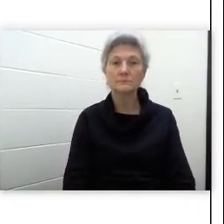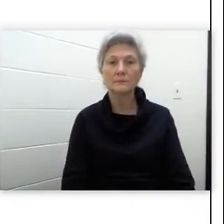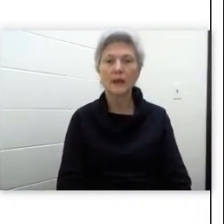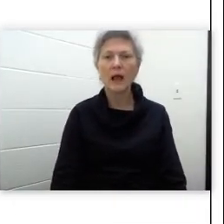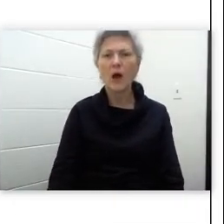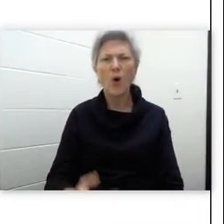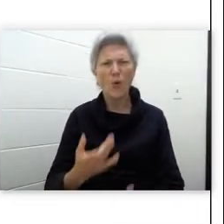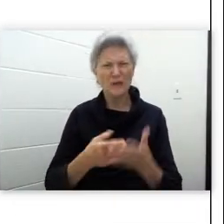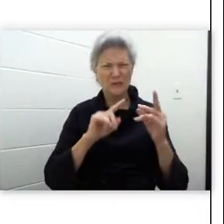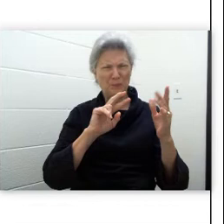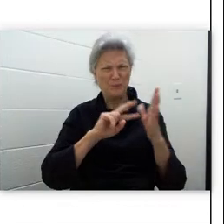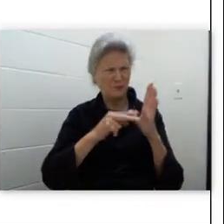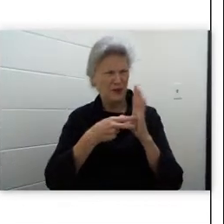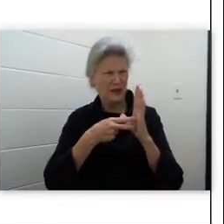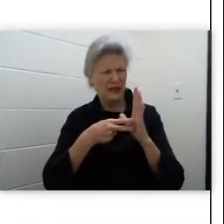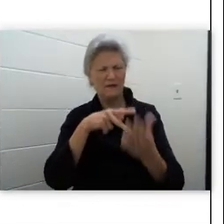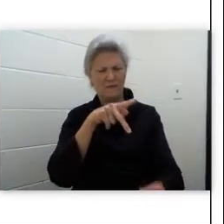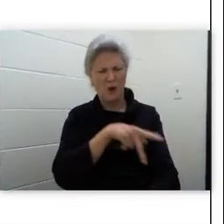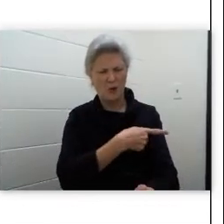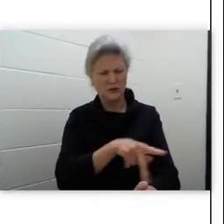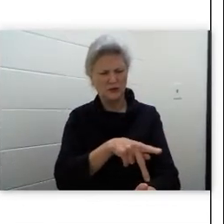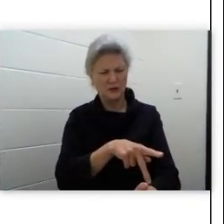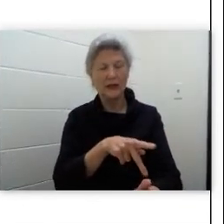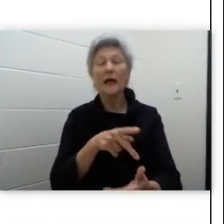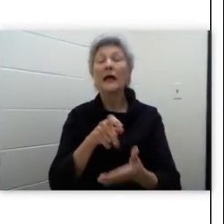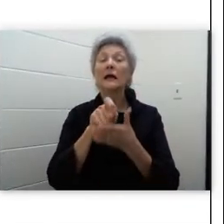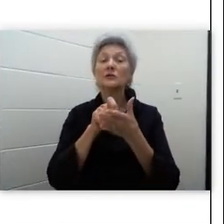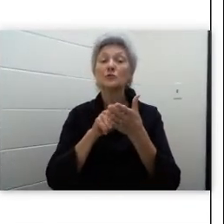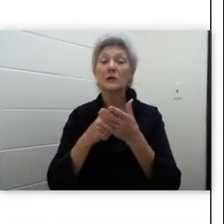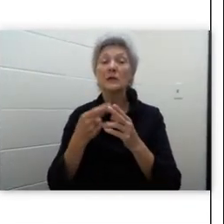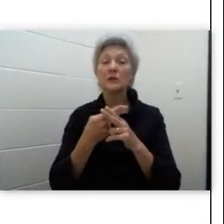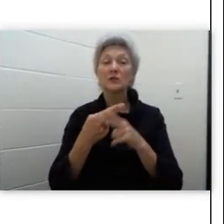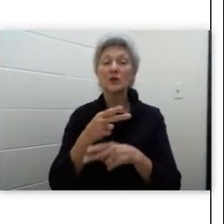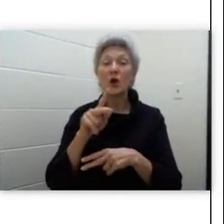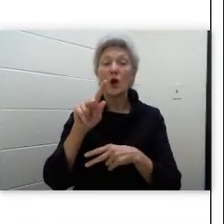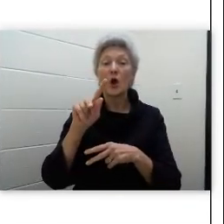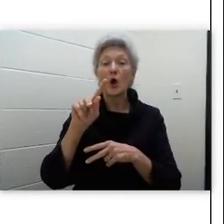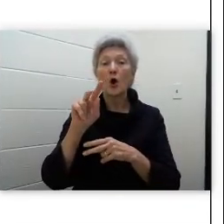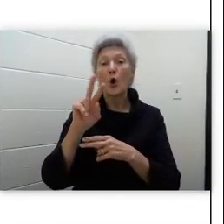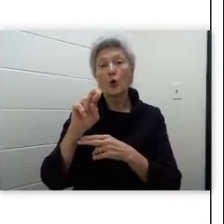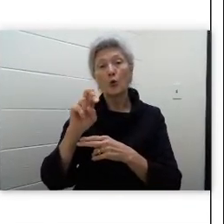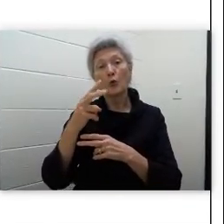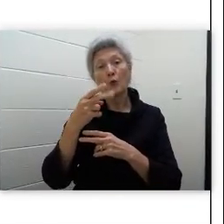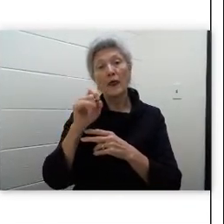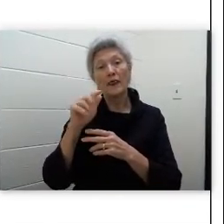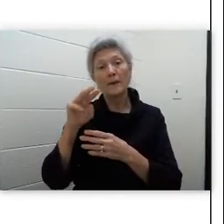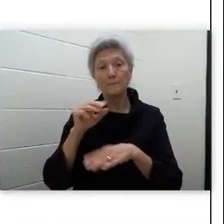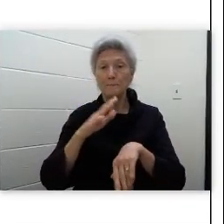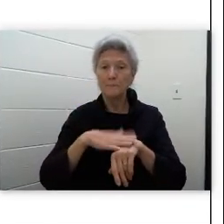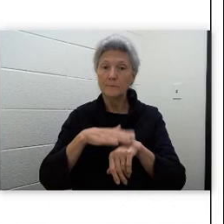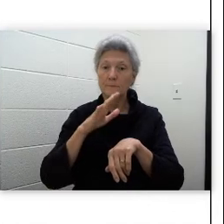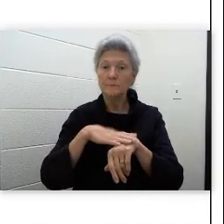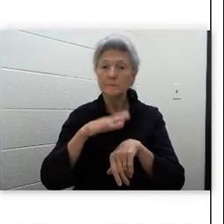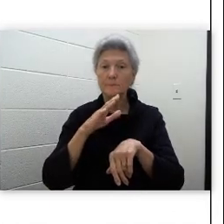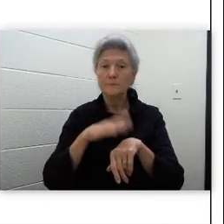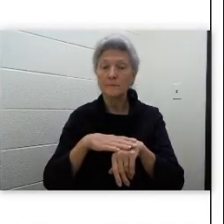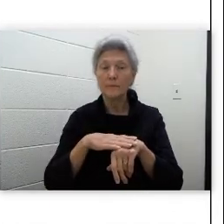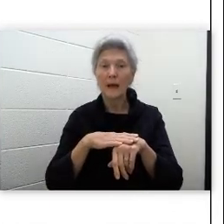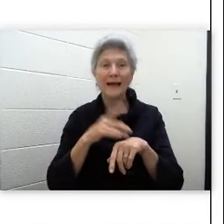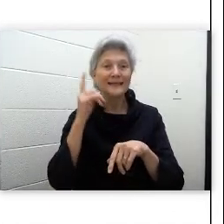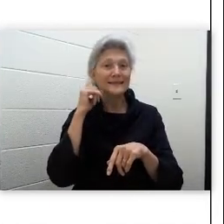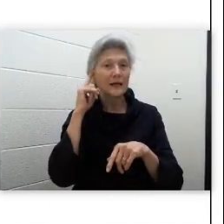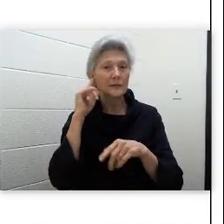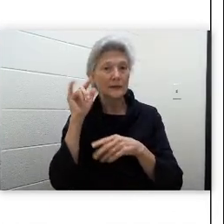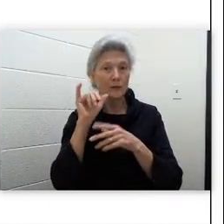But what is the purpose of poetry? A poem is written using rhythm, rhyme, and other artistic language to show feelings